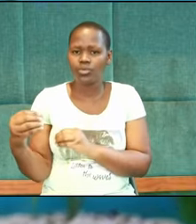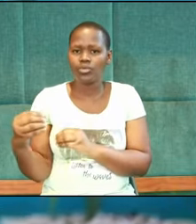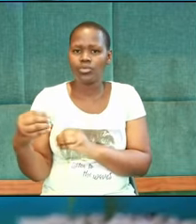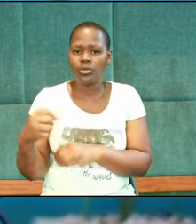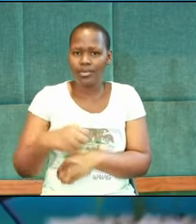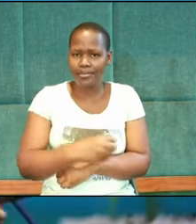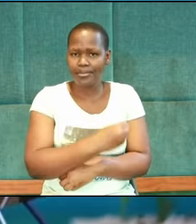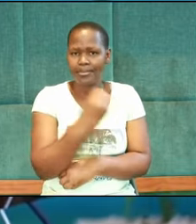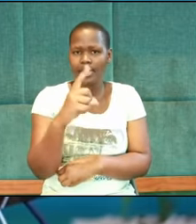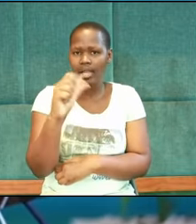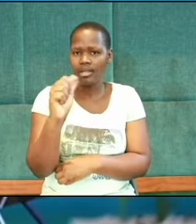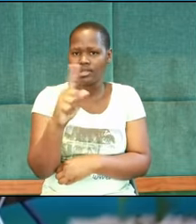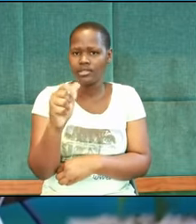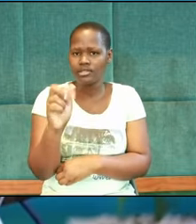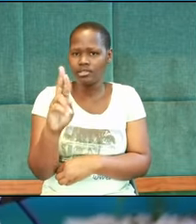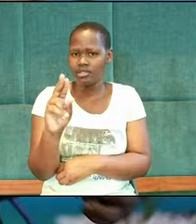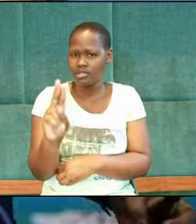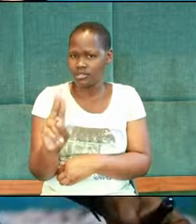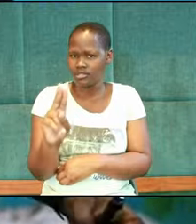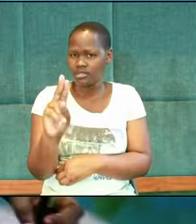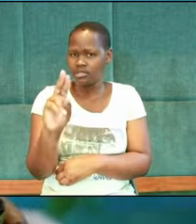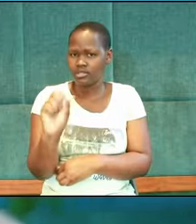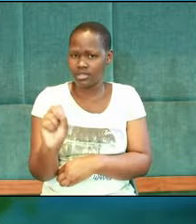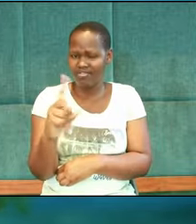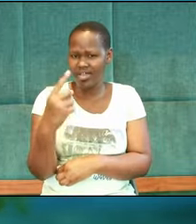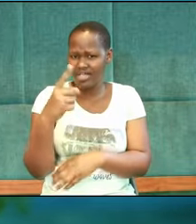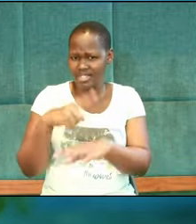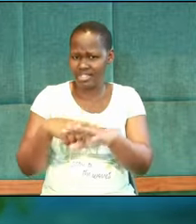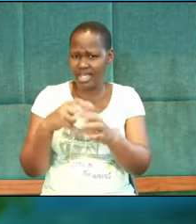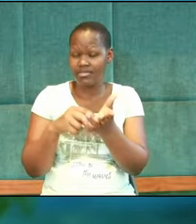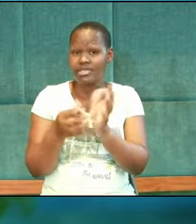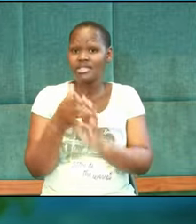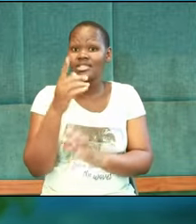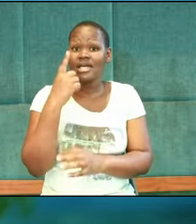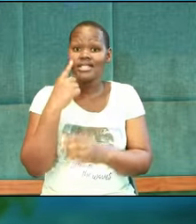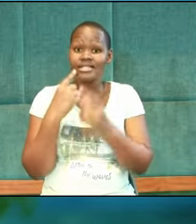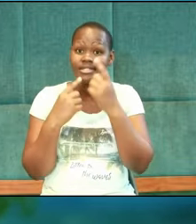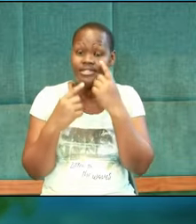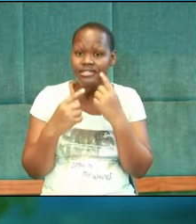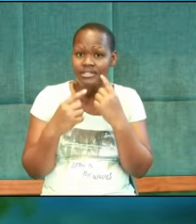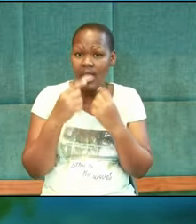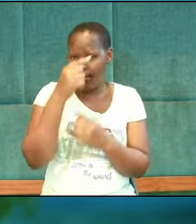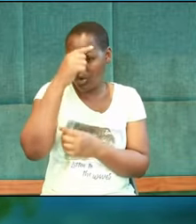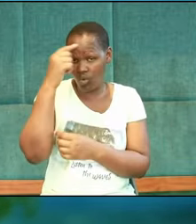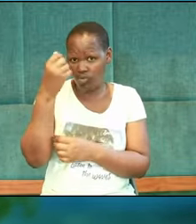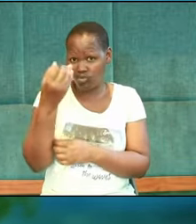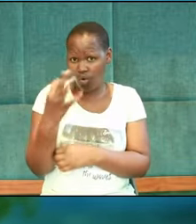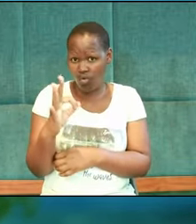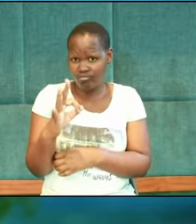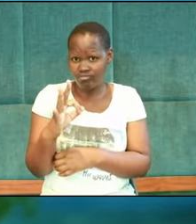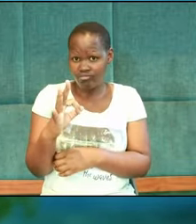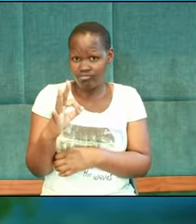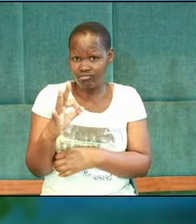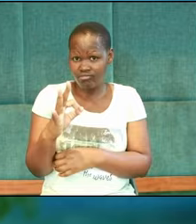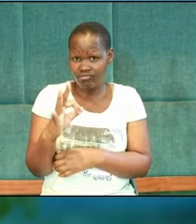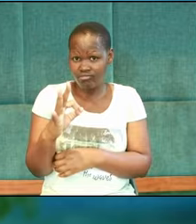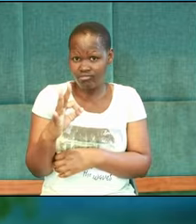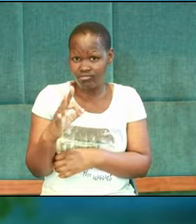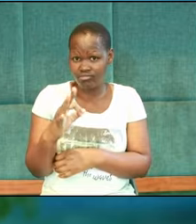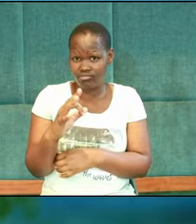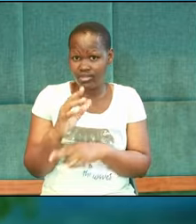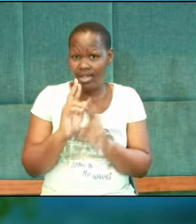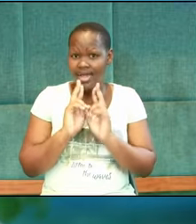first time Jesus wept was due to the ramification, the outcome,